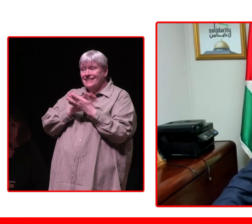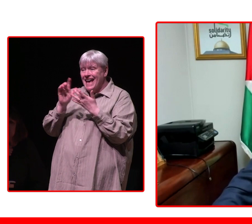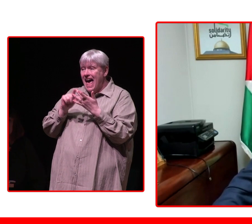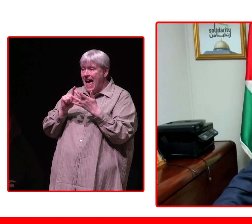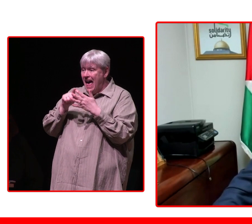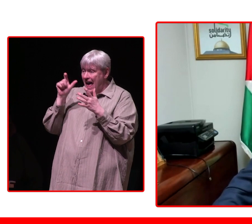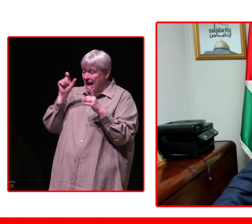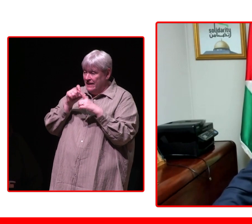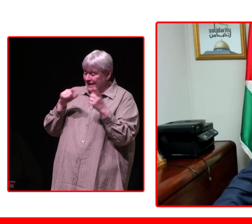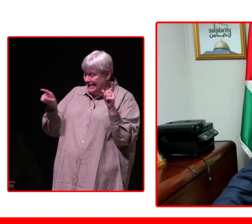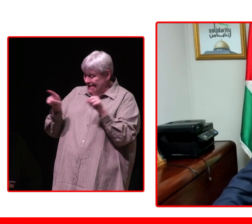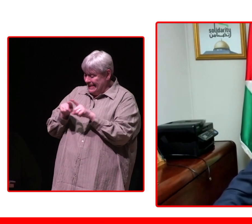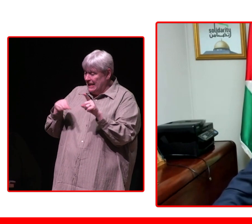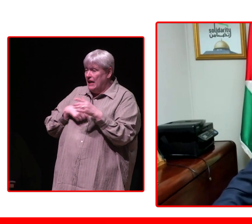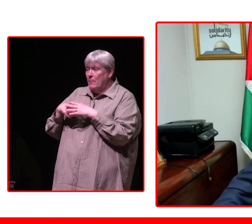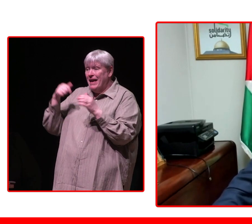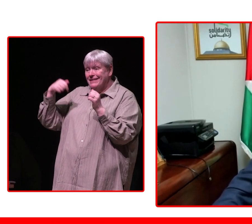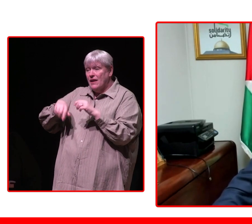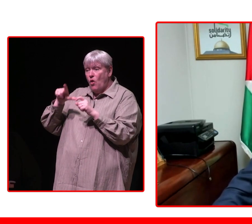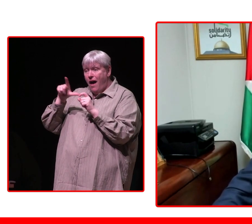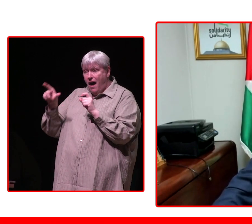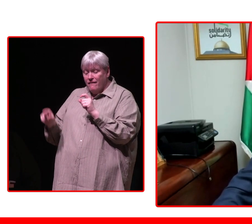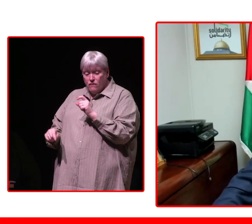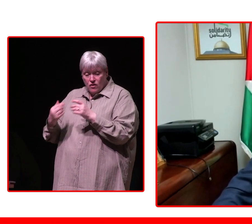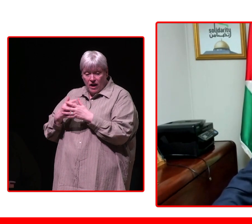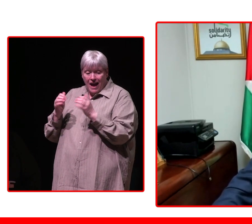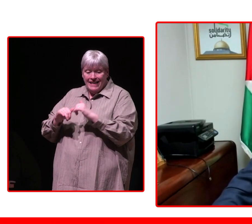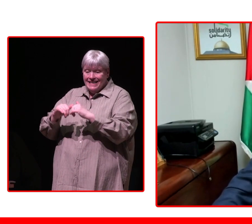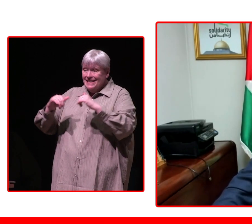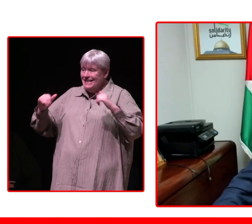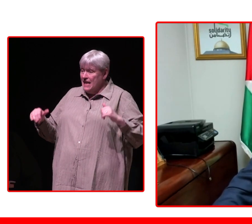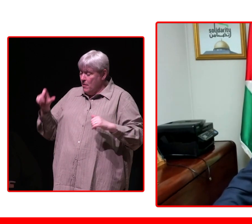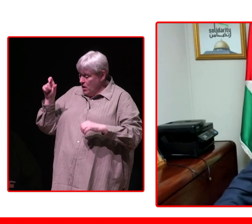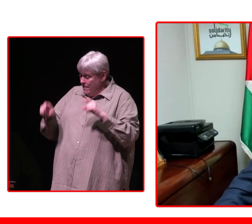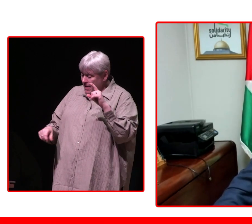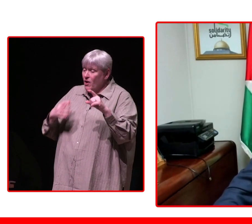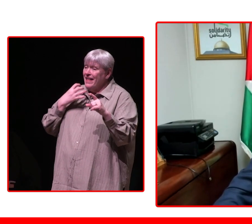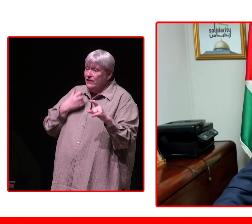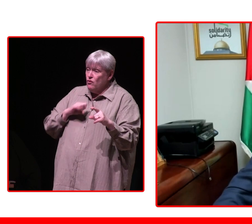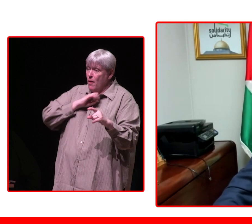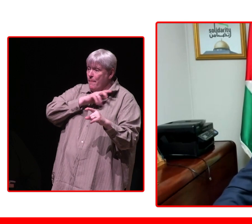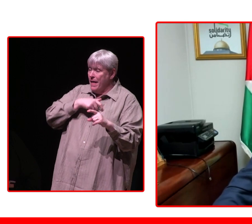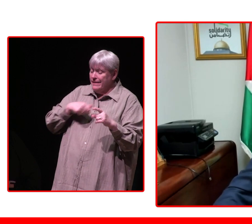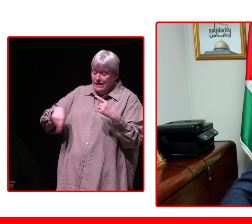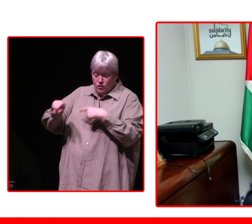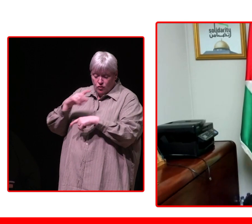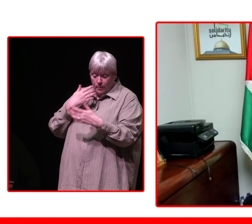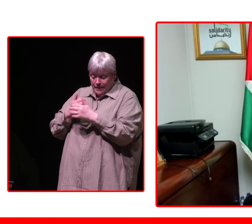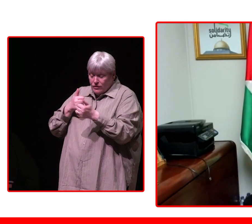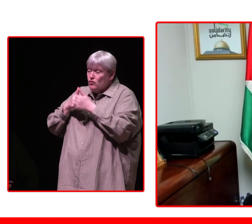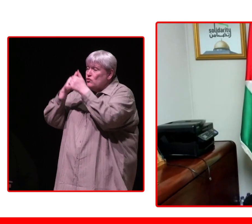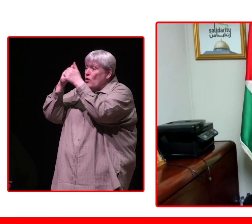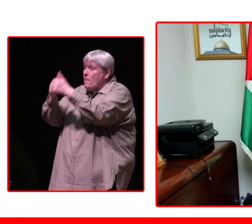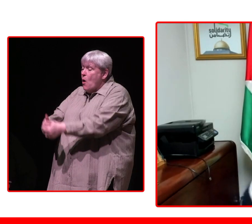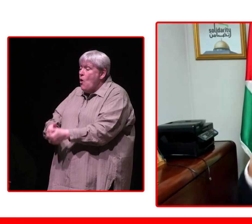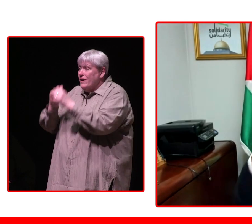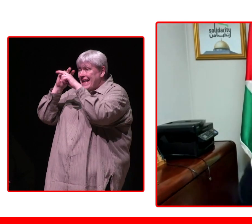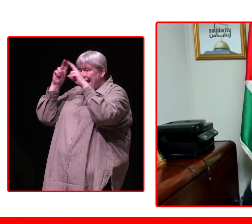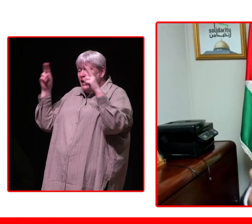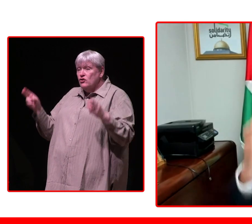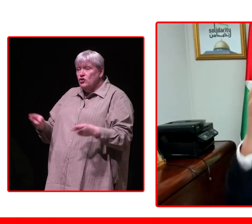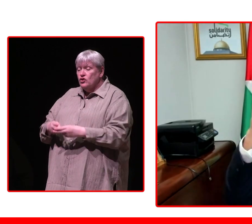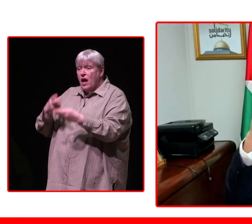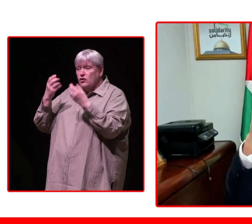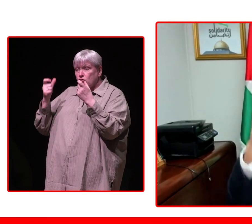Western backers into any action. And now Israel's Western sponsors are supporting what the International Court of Justice